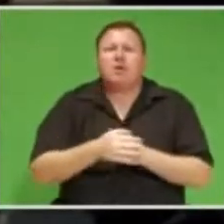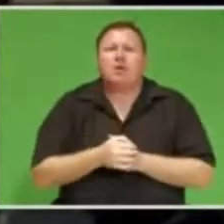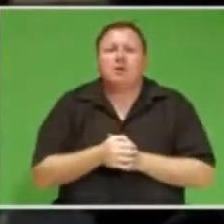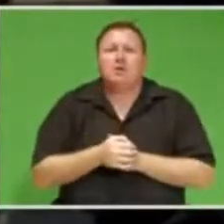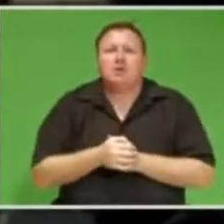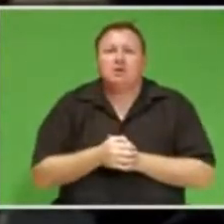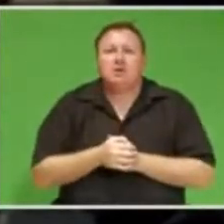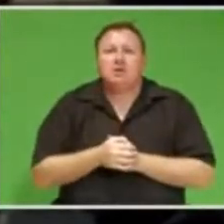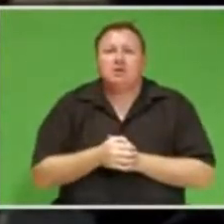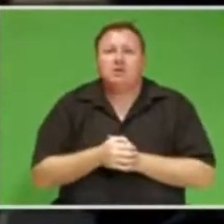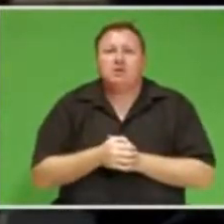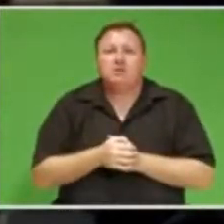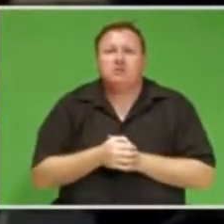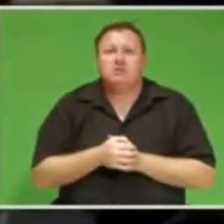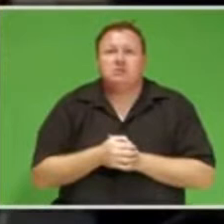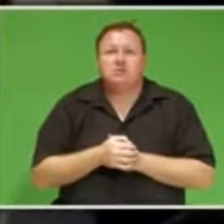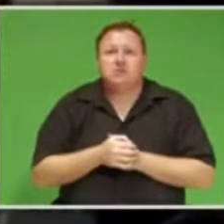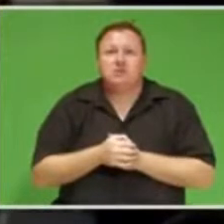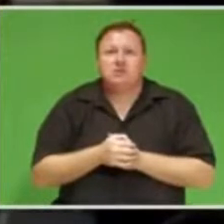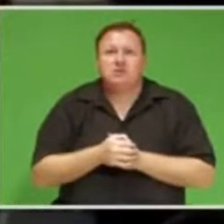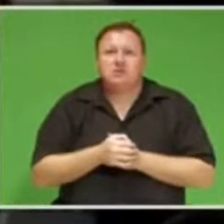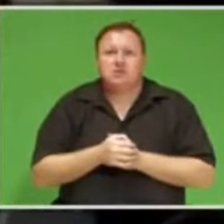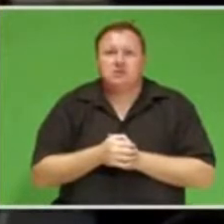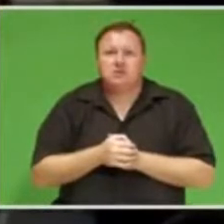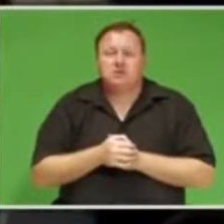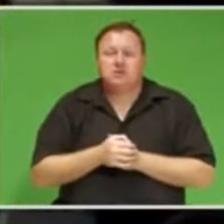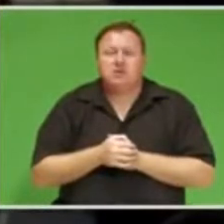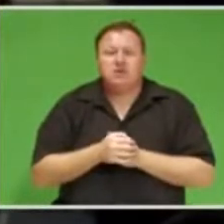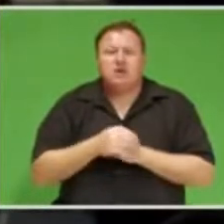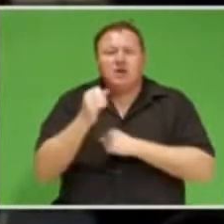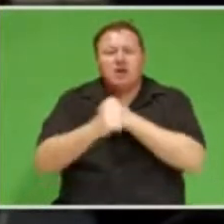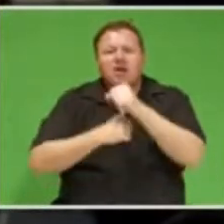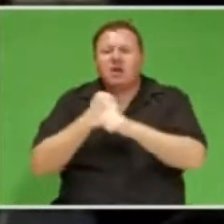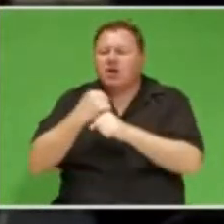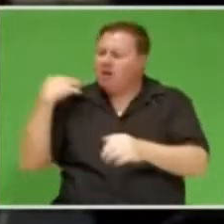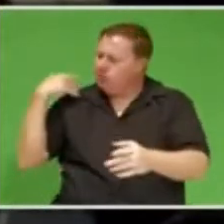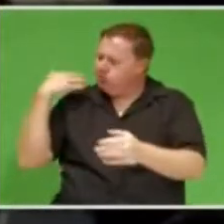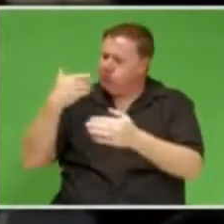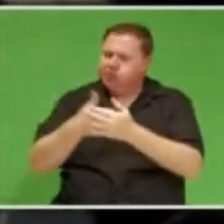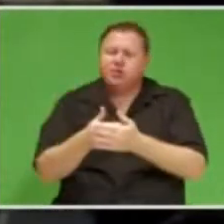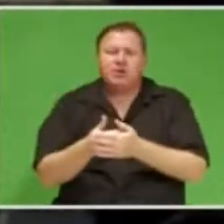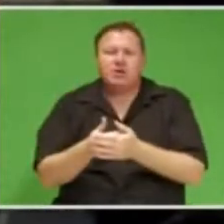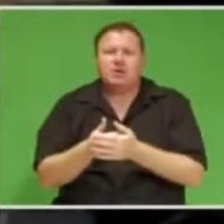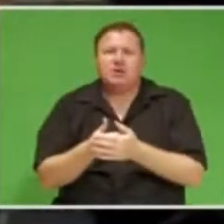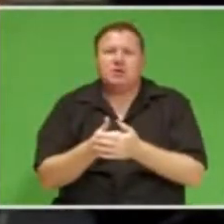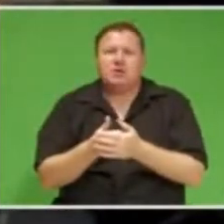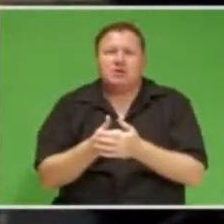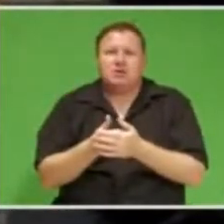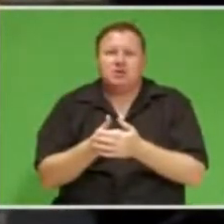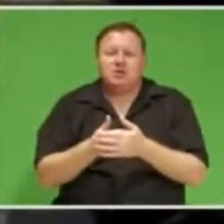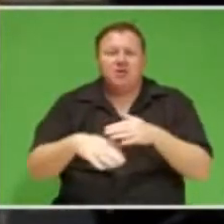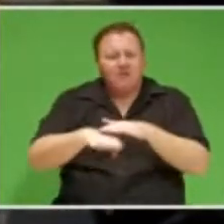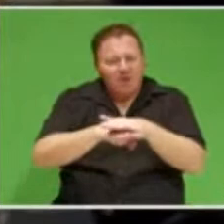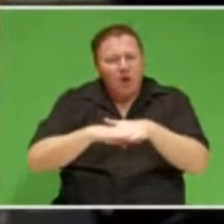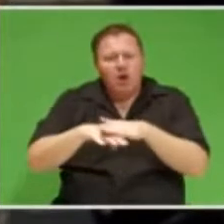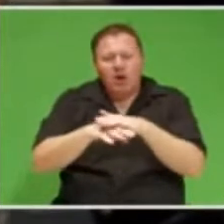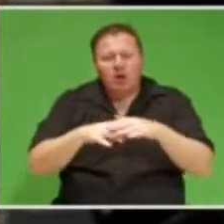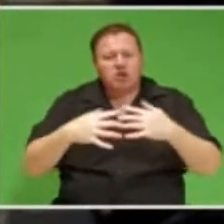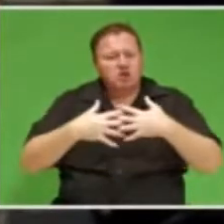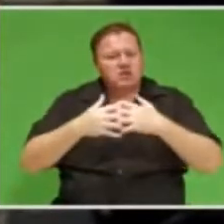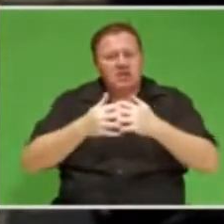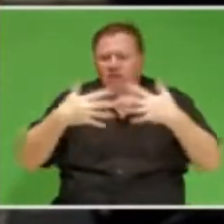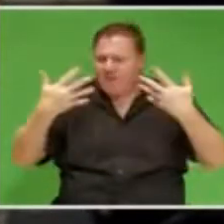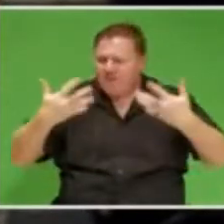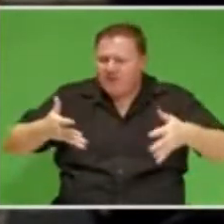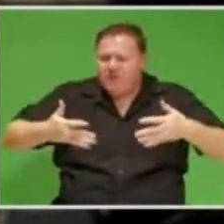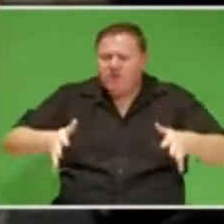candid about that. Over the course of the last year, we have laid a firm foundation